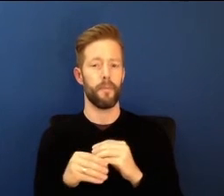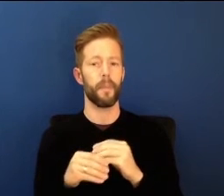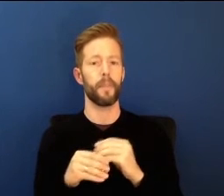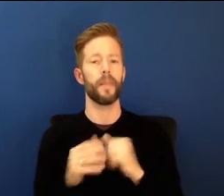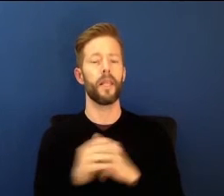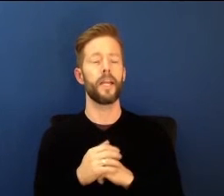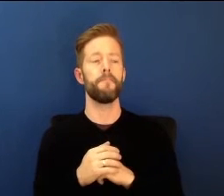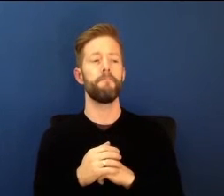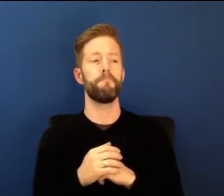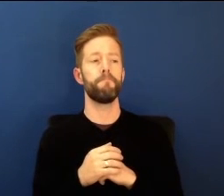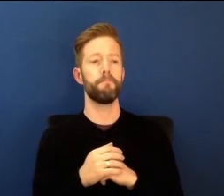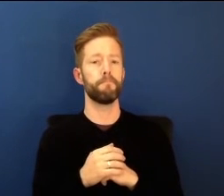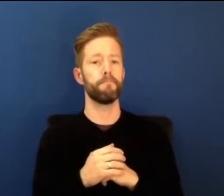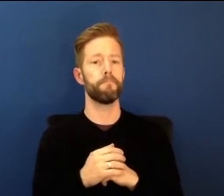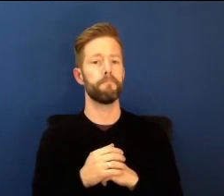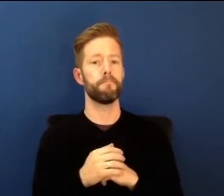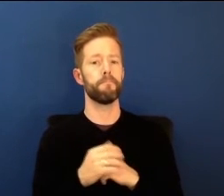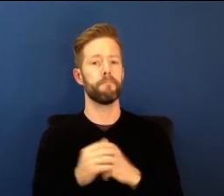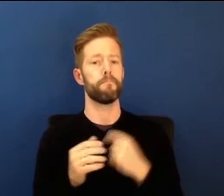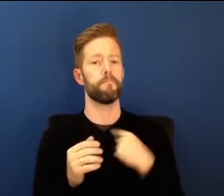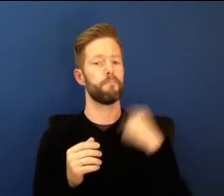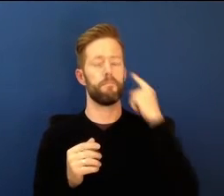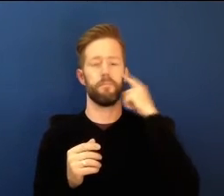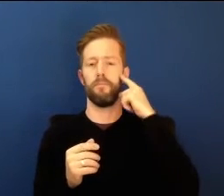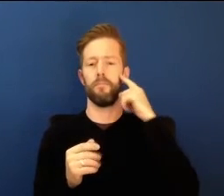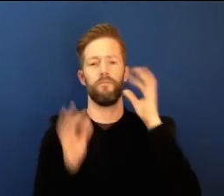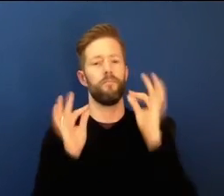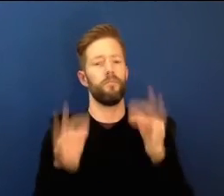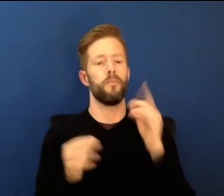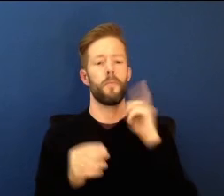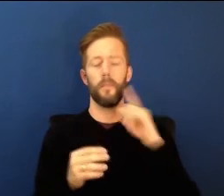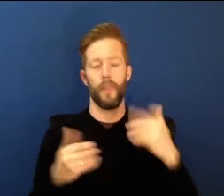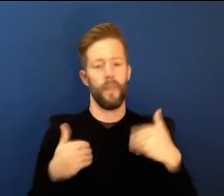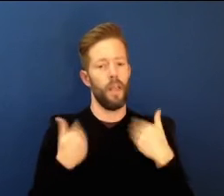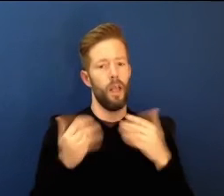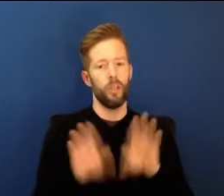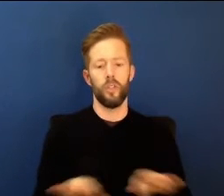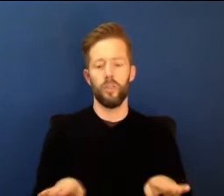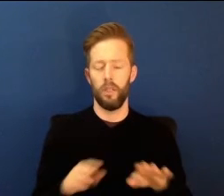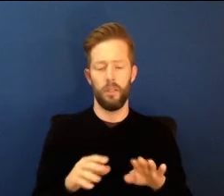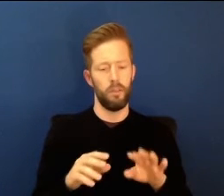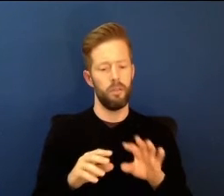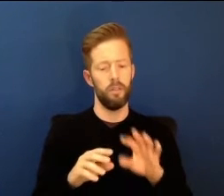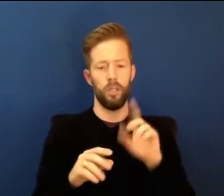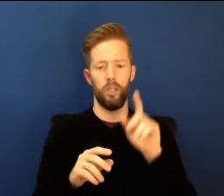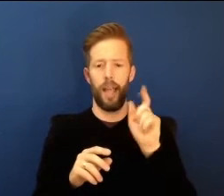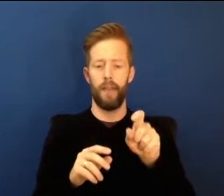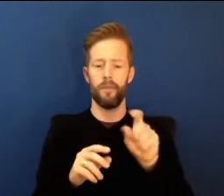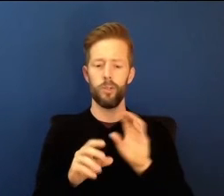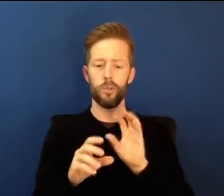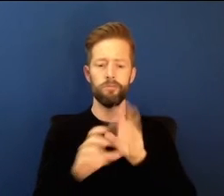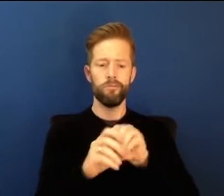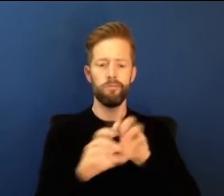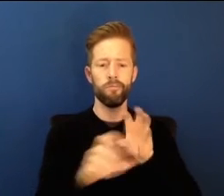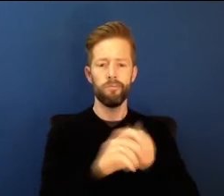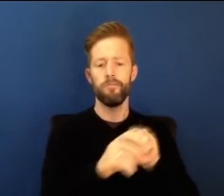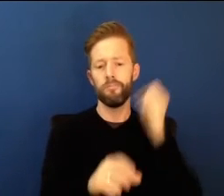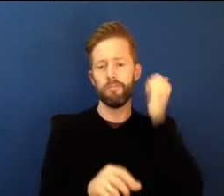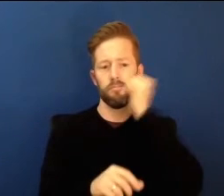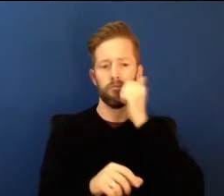add on to it. But I think absolutely, especially for our young children, embedding into daily routines and activities is